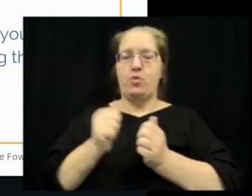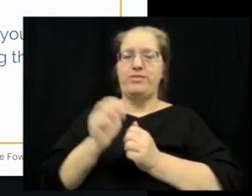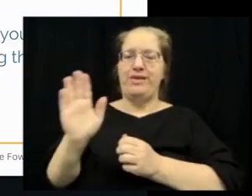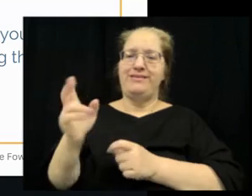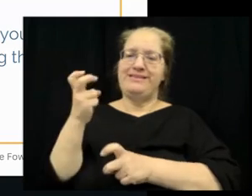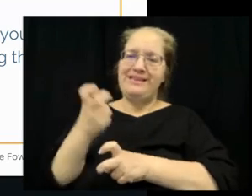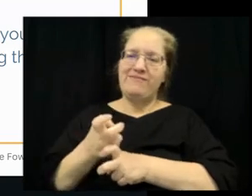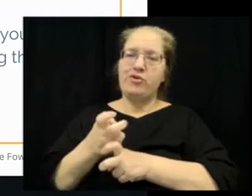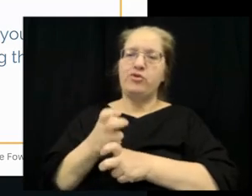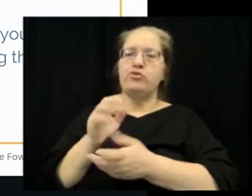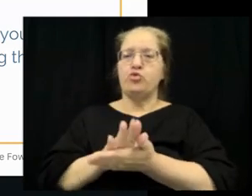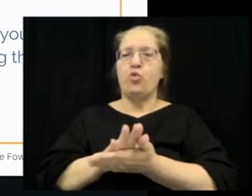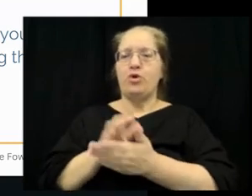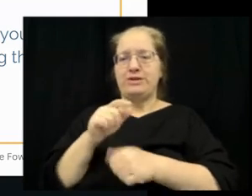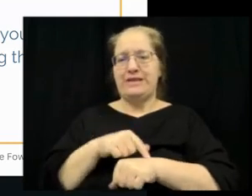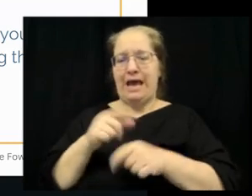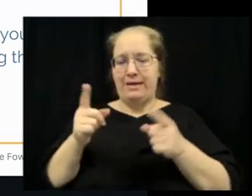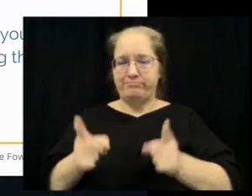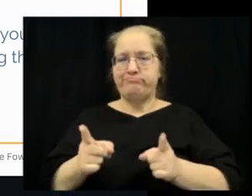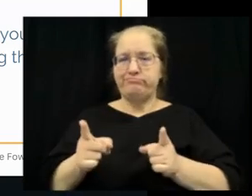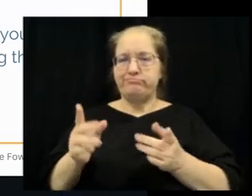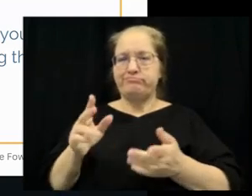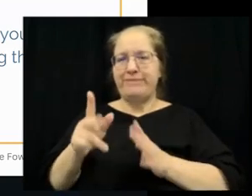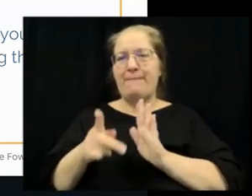time in his school career.